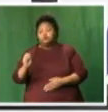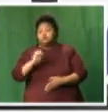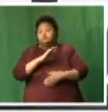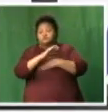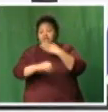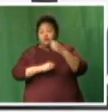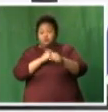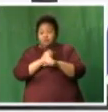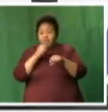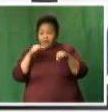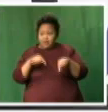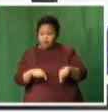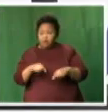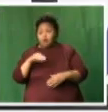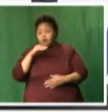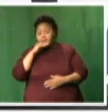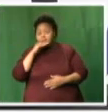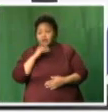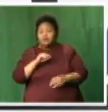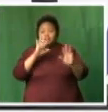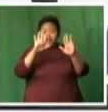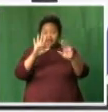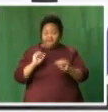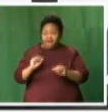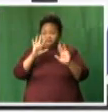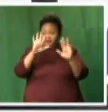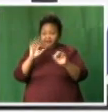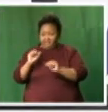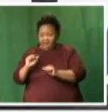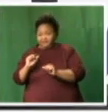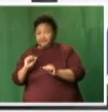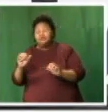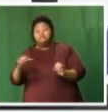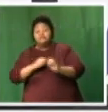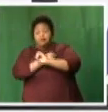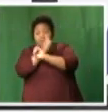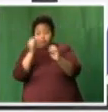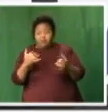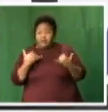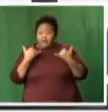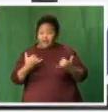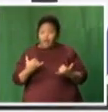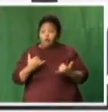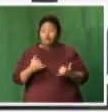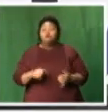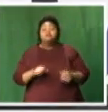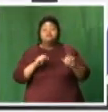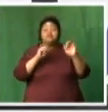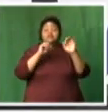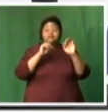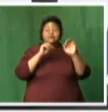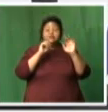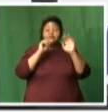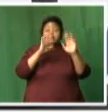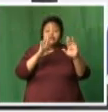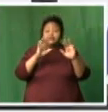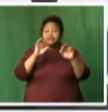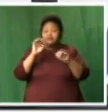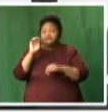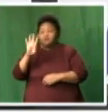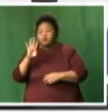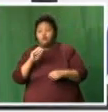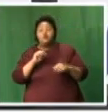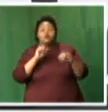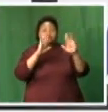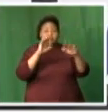the second and third 95 indicators. We are at 94, 97, and 96, as you have